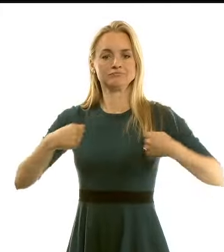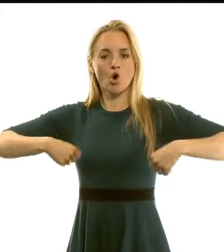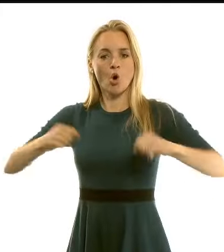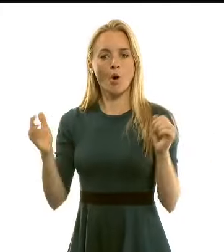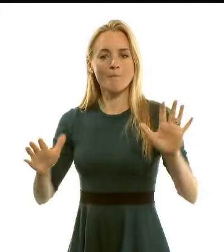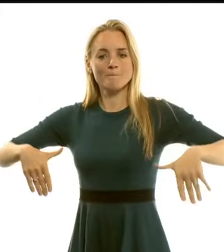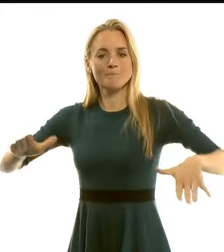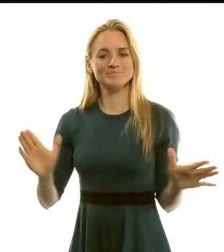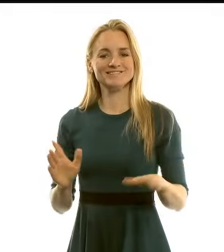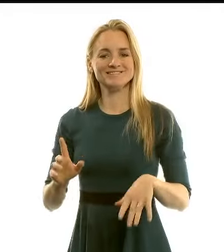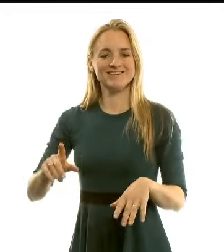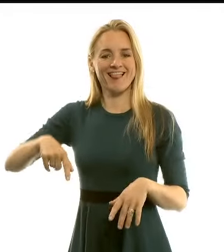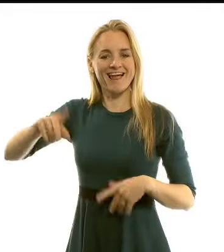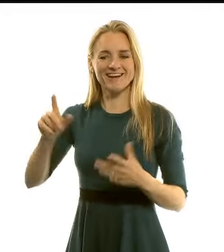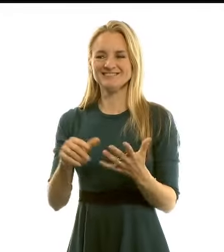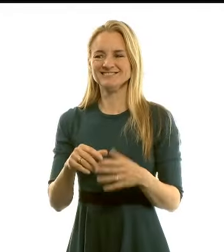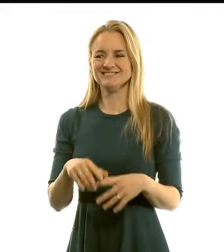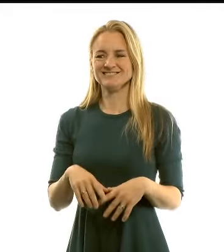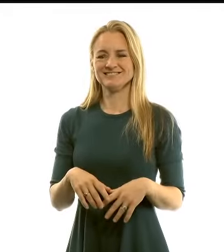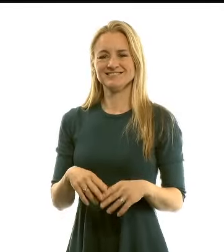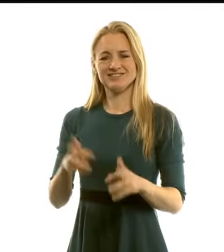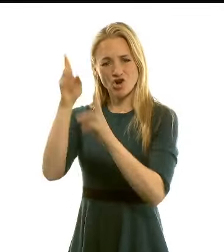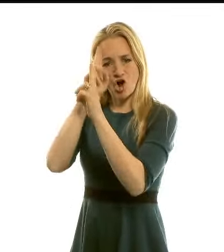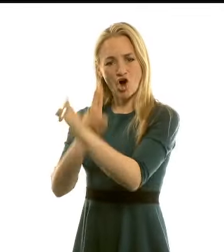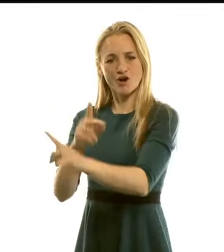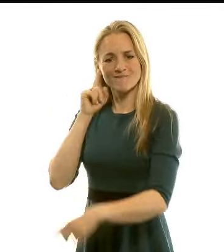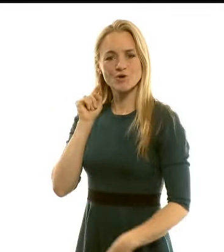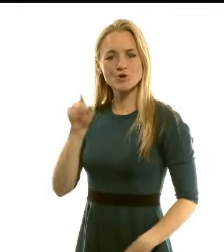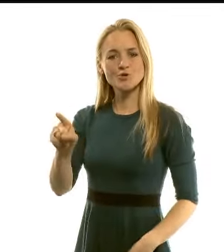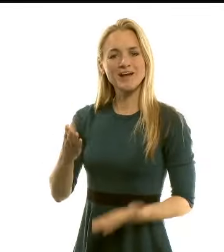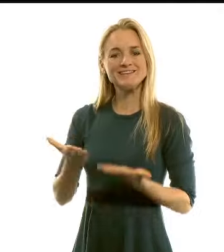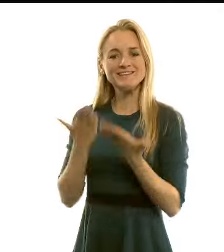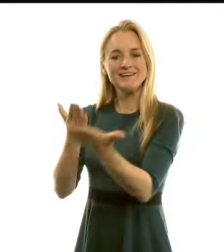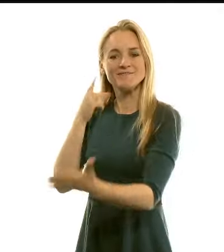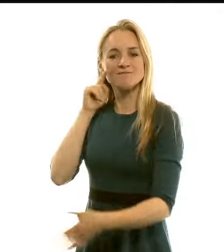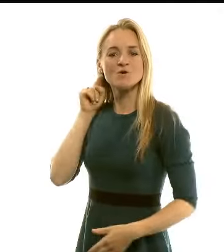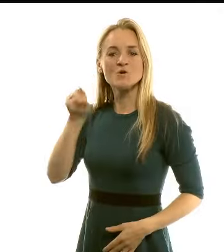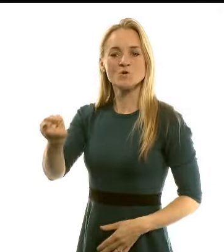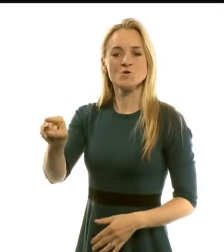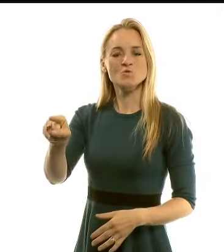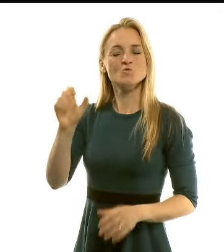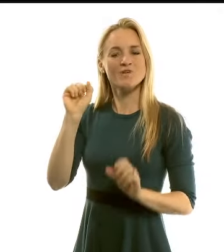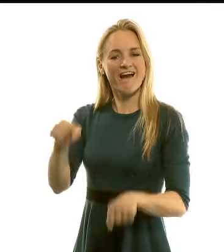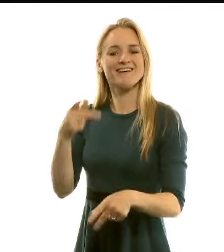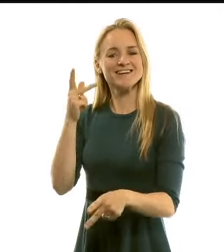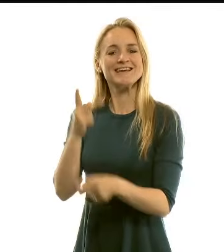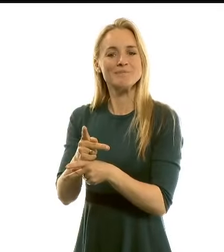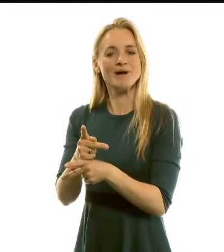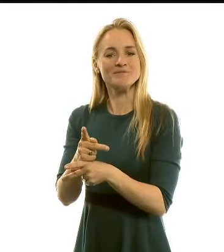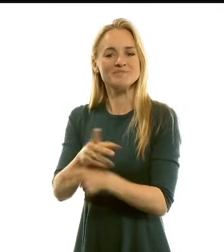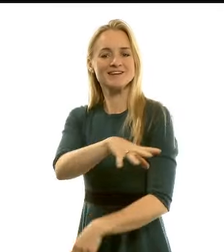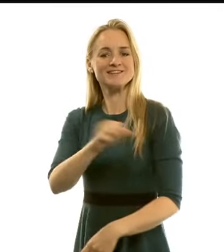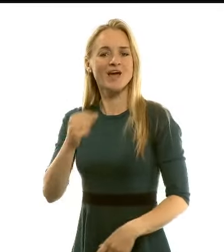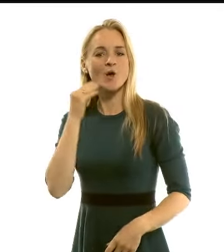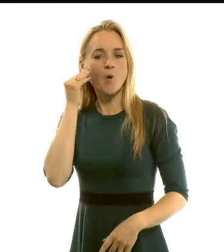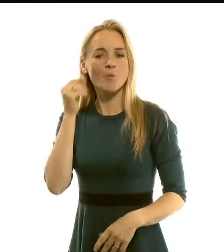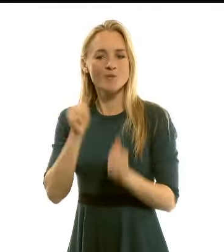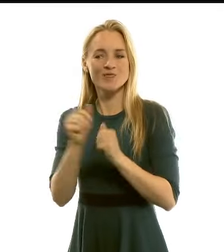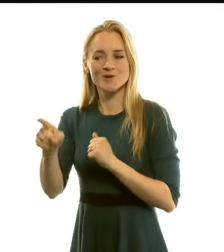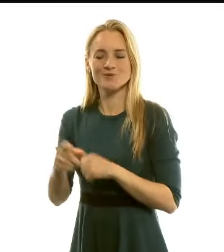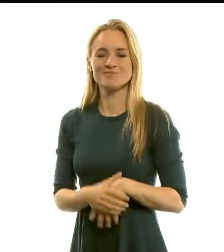you. Okay. It's for you. It's a gift for you later on to take back with you. Okay, to home. Okay, I've got some and room. that's not me sucking up at all.